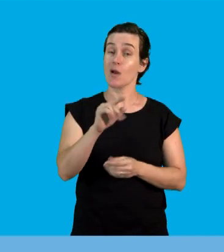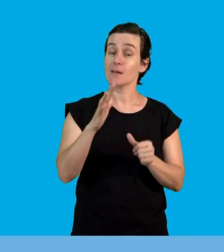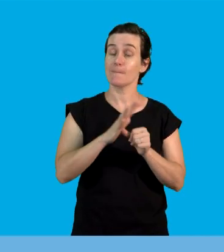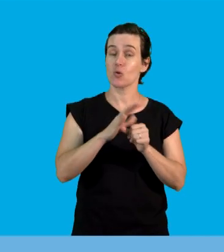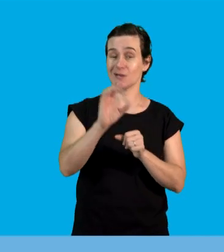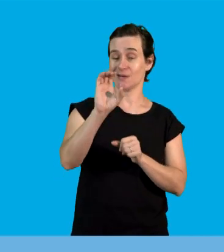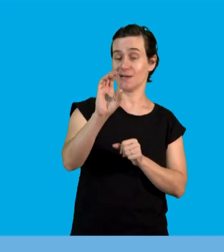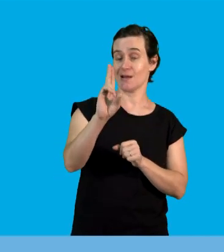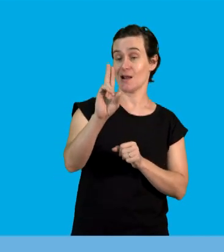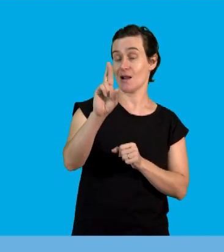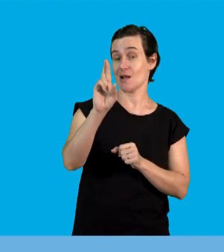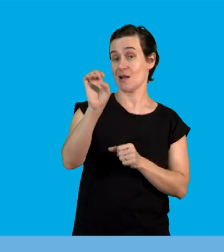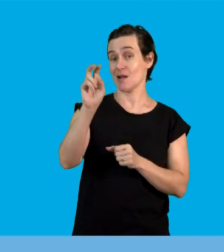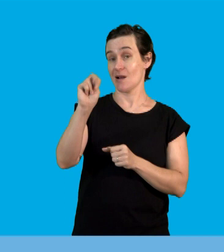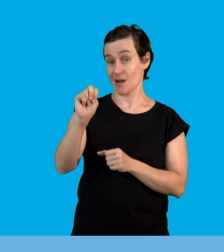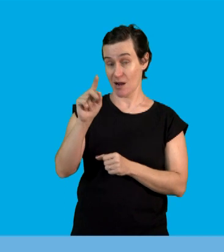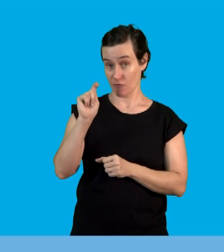the current.